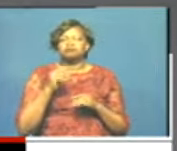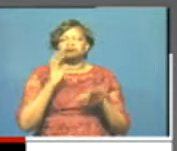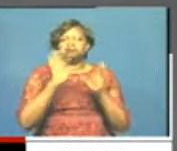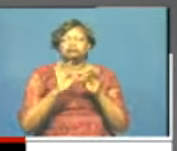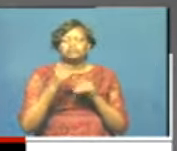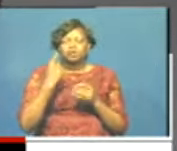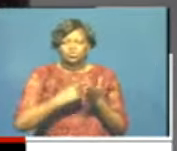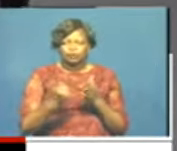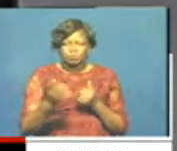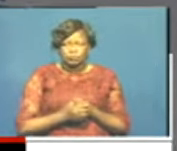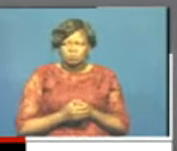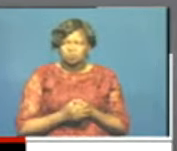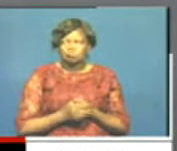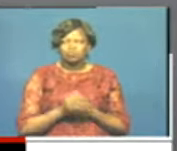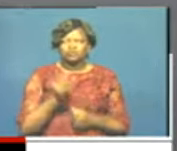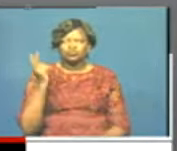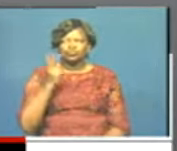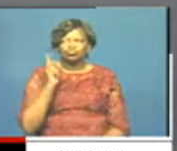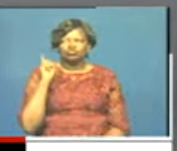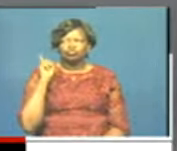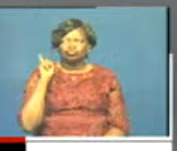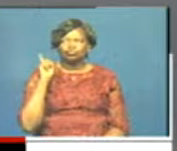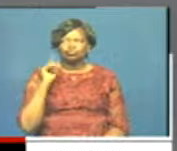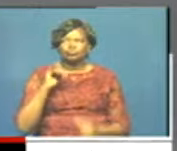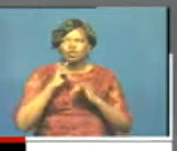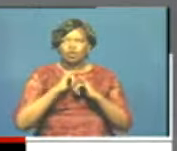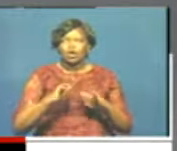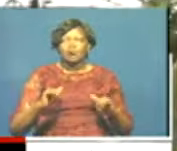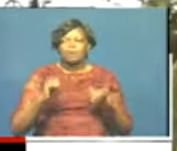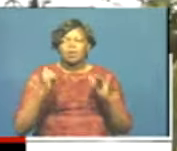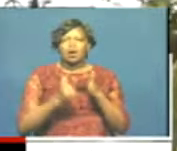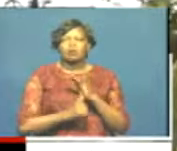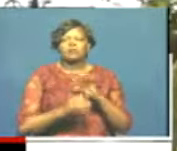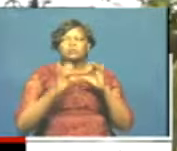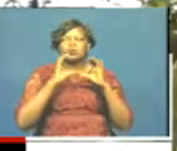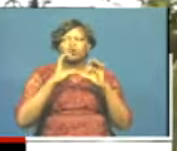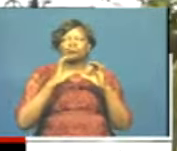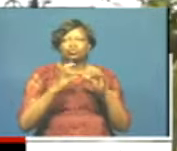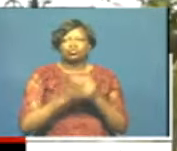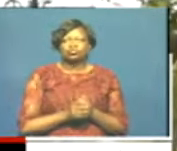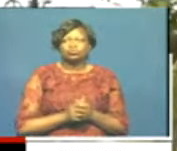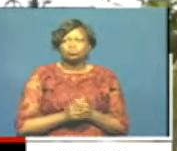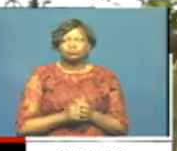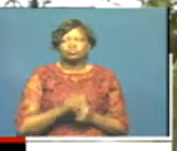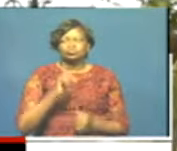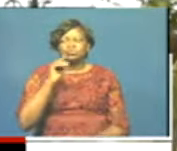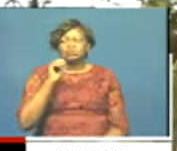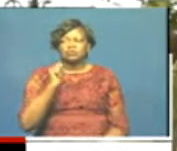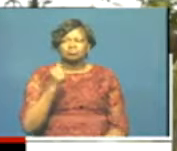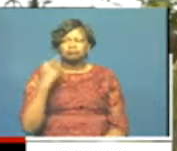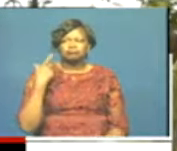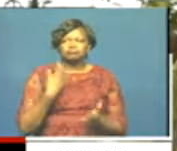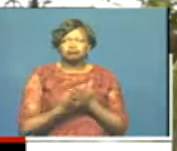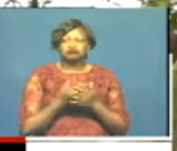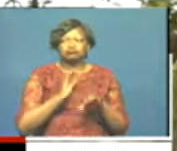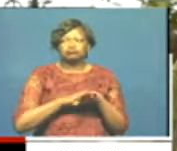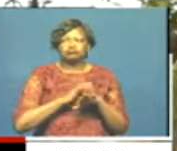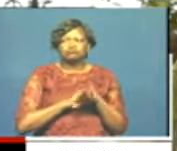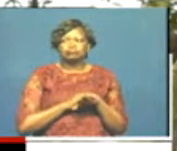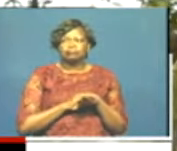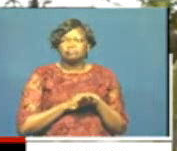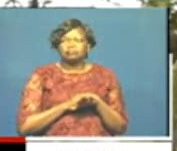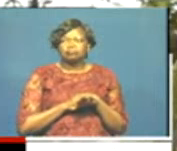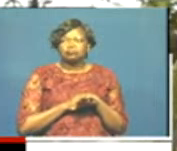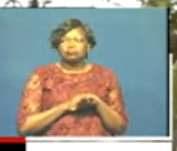and Joseph Okal have been in camp under the guidance of Coach Camilla Lydia. So far, it has been good at the camp. It's